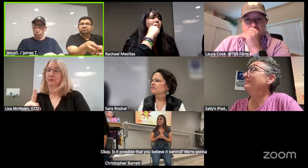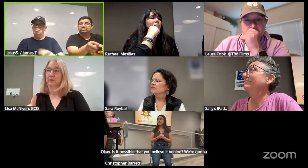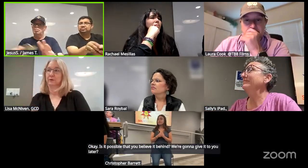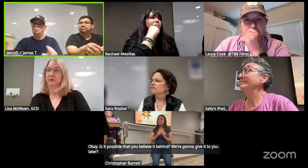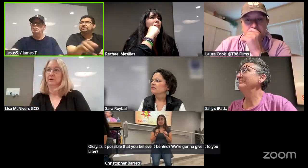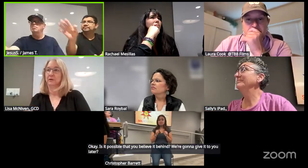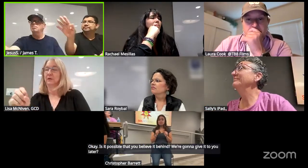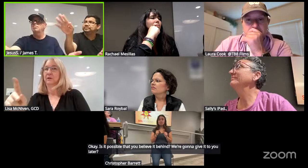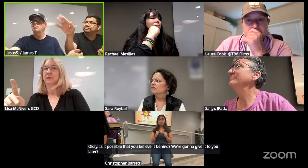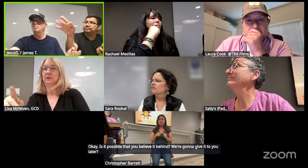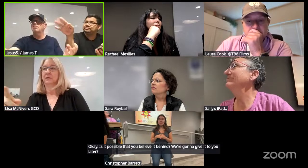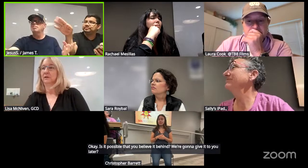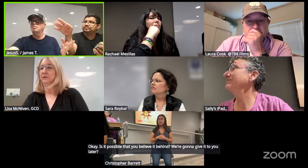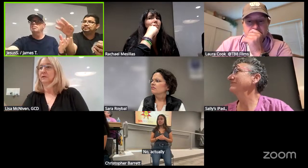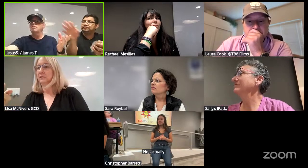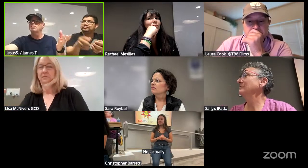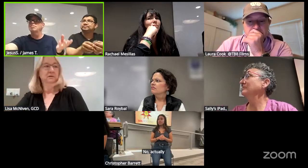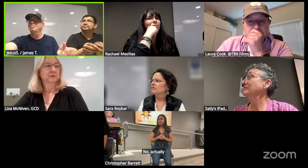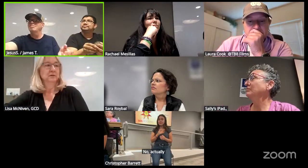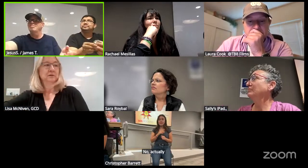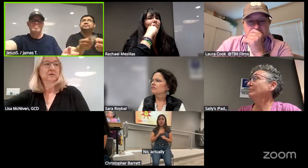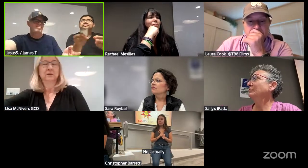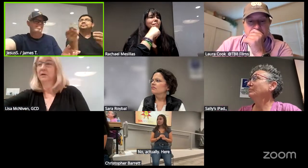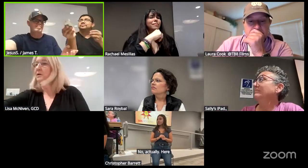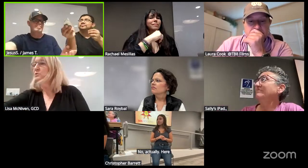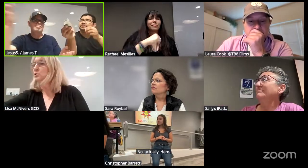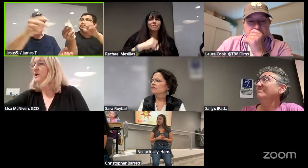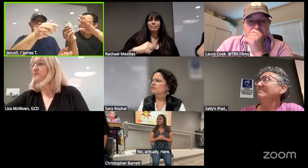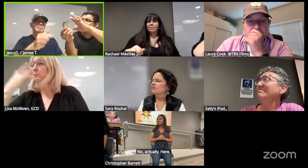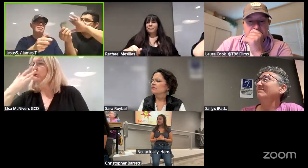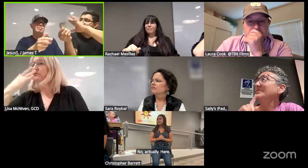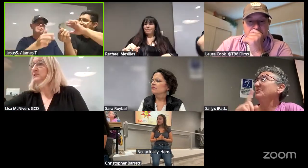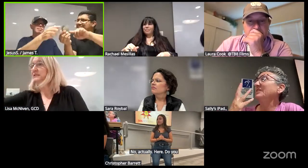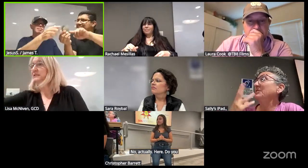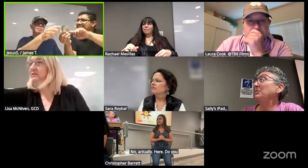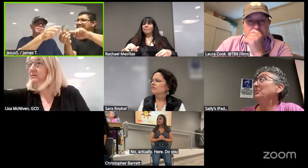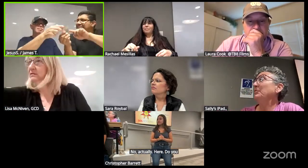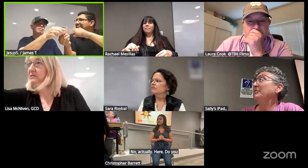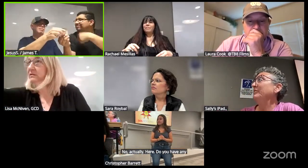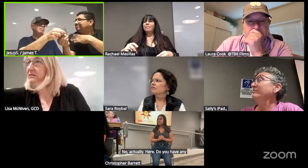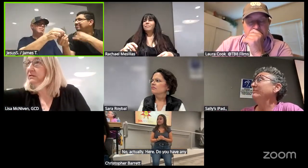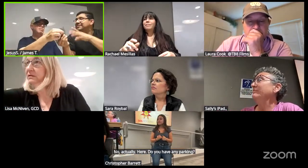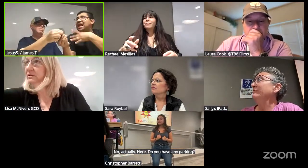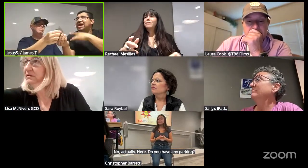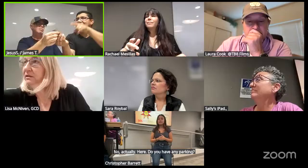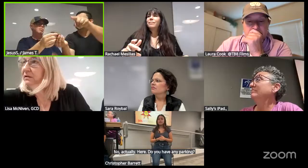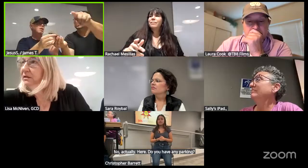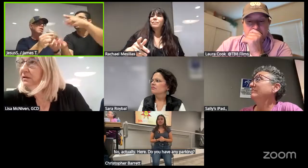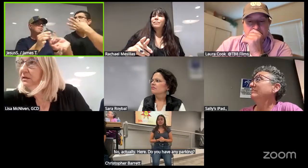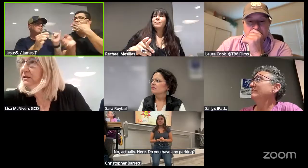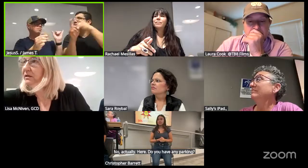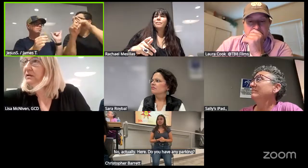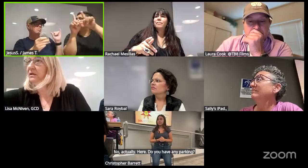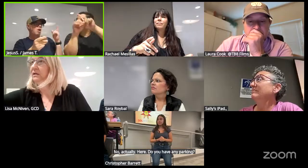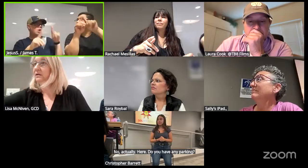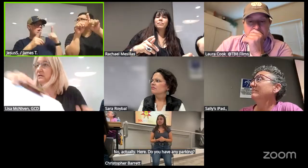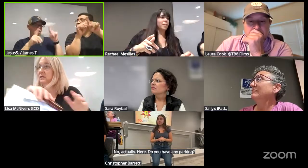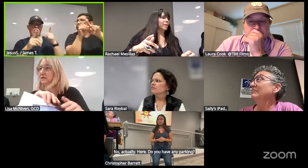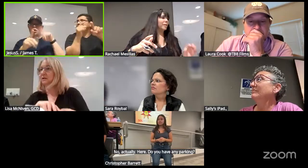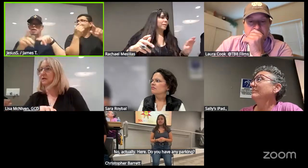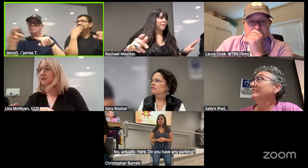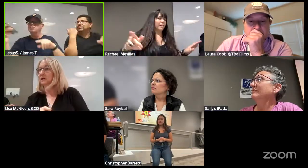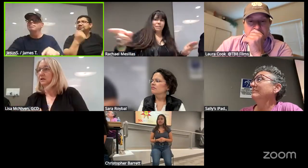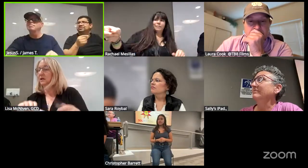Yeah, absolutely. Here. Do you have any questions? You have any references?